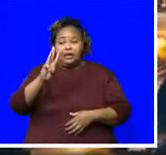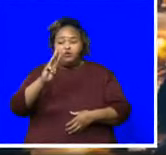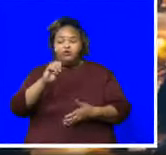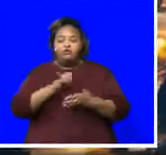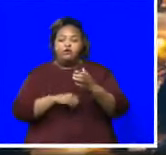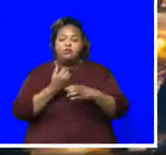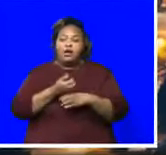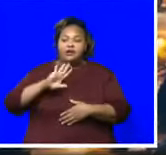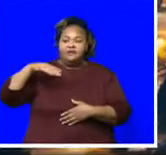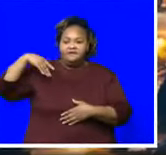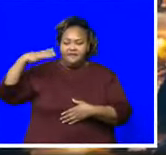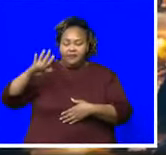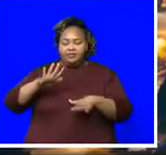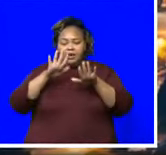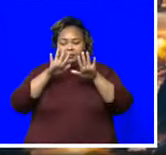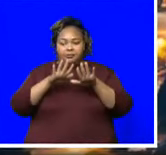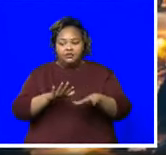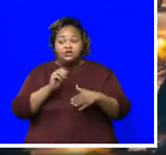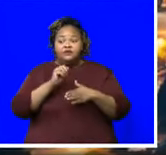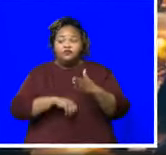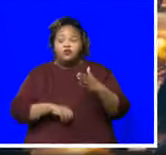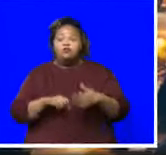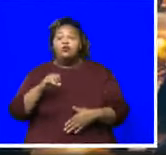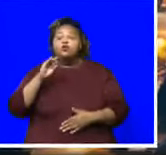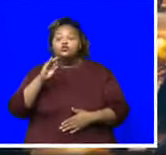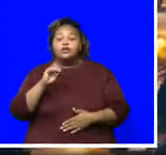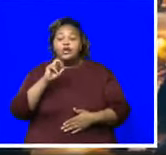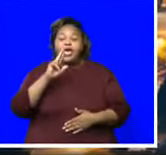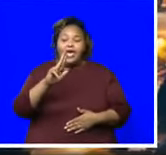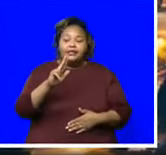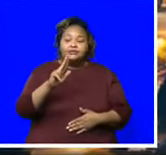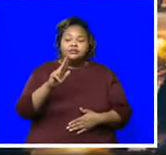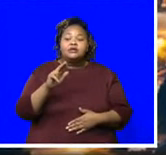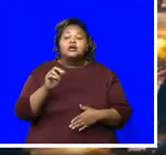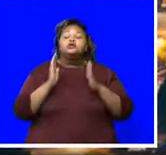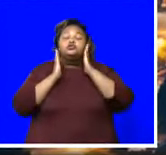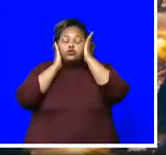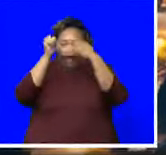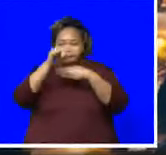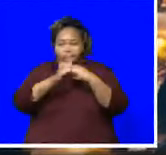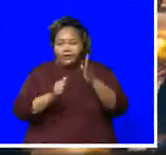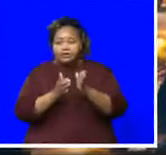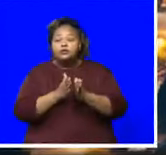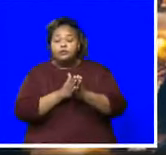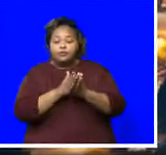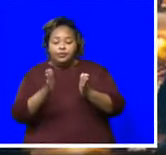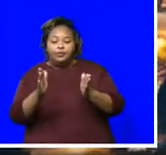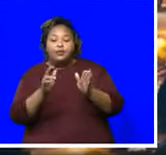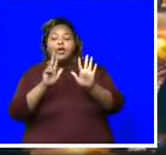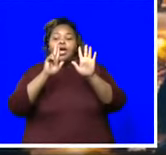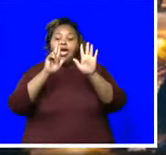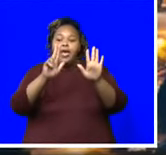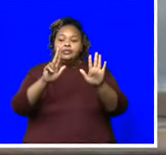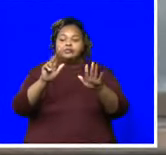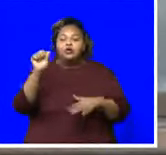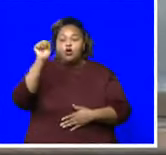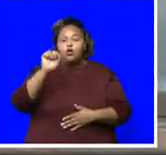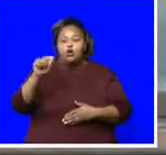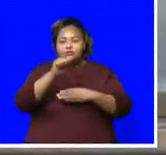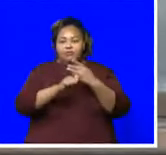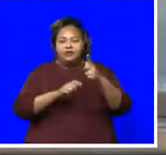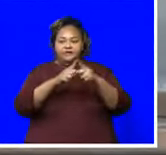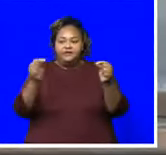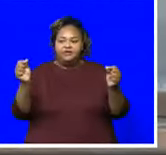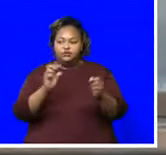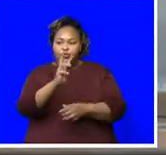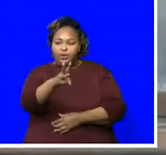naseNgiland edolobheni leBirmingham kusukela mhla ka 28 ngenyanga yakholwane kuteke kube ngomhla ka 8 ngenyanga yenye.